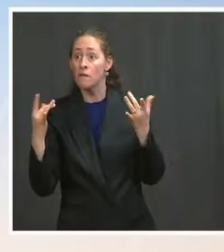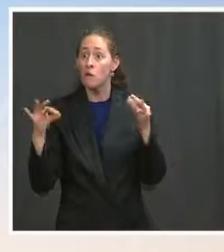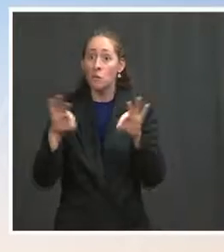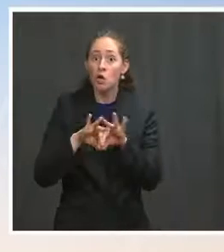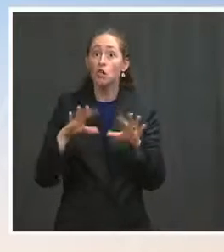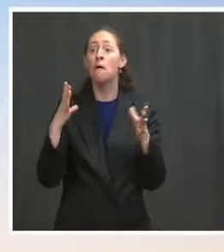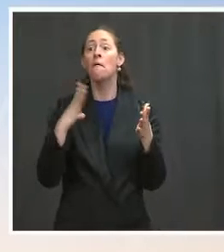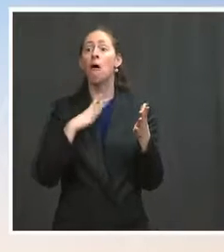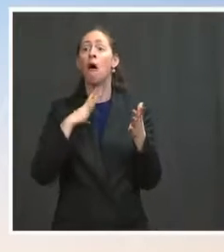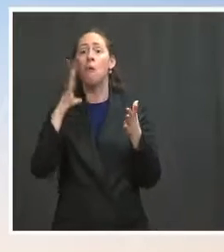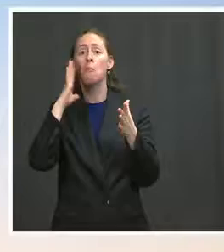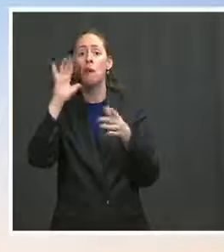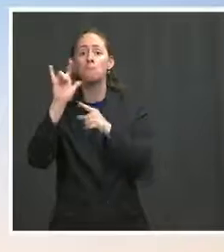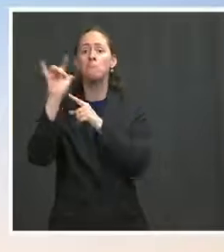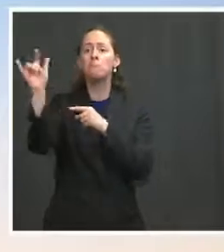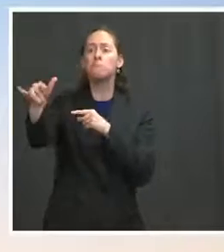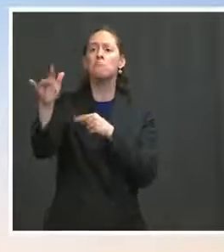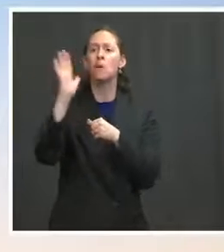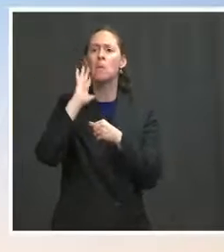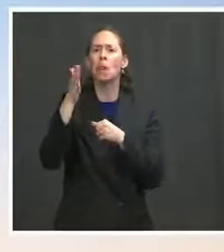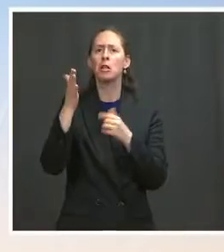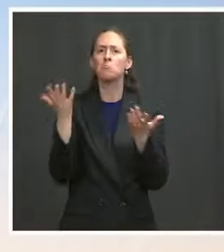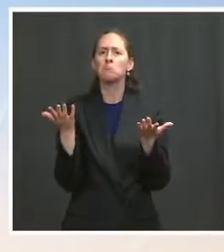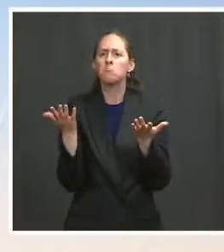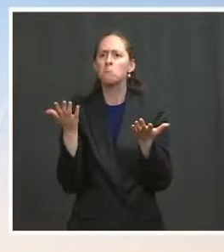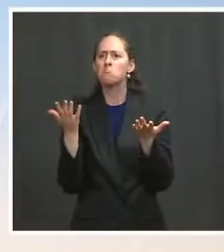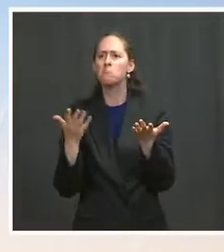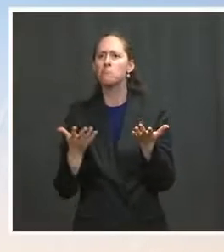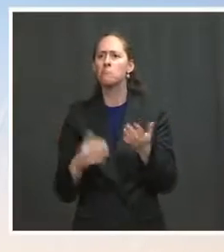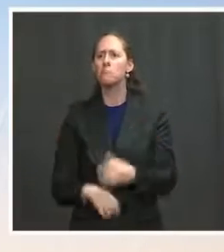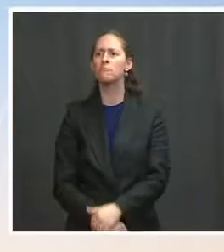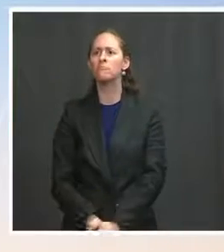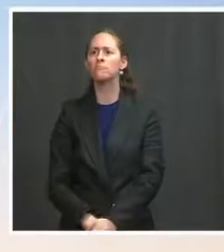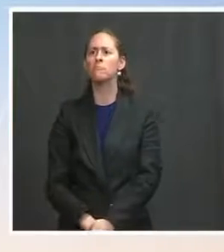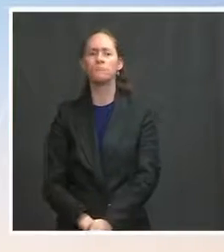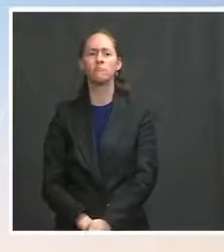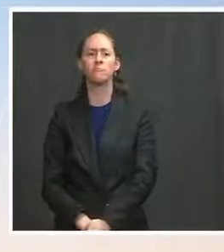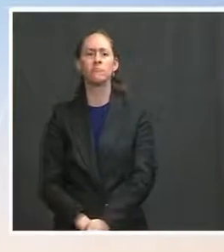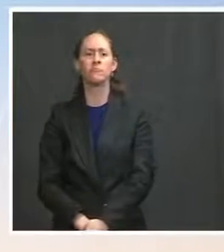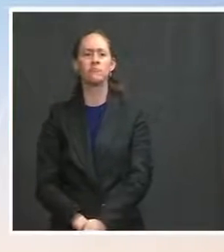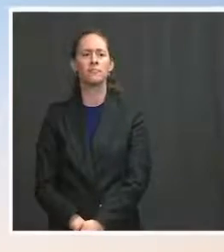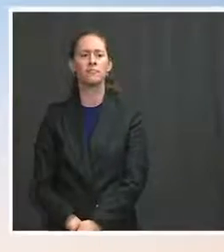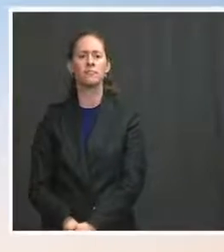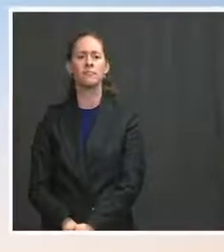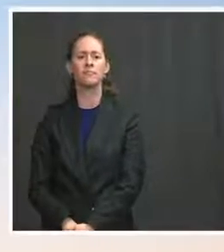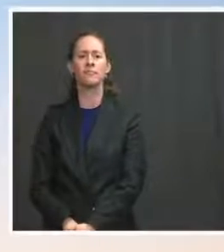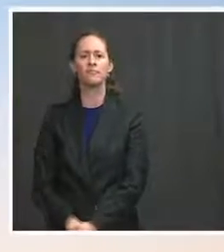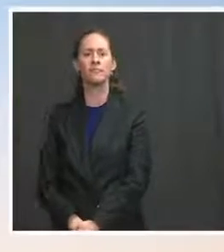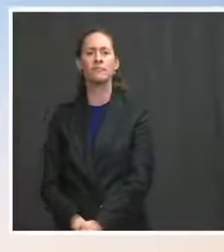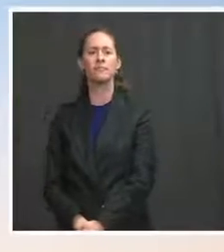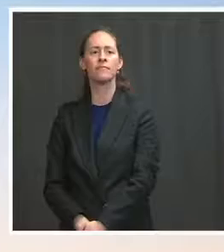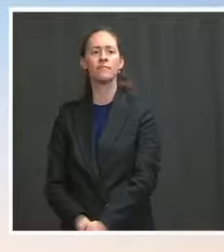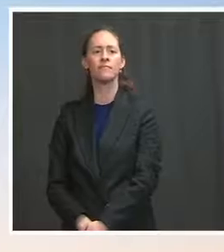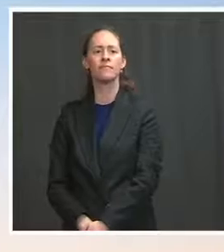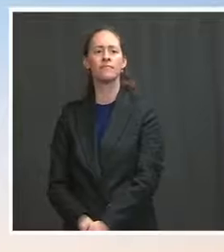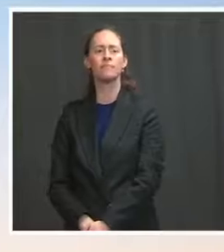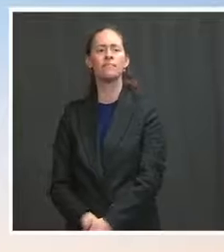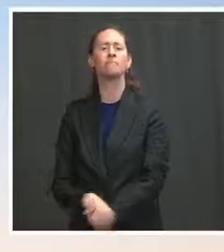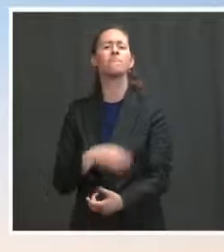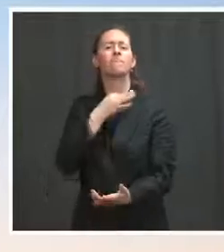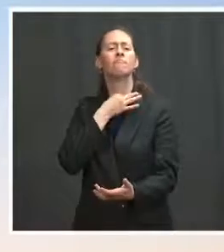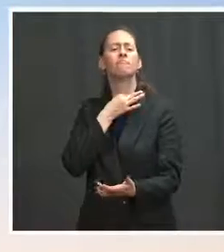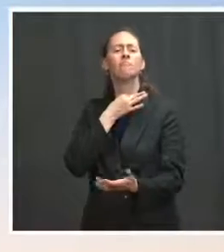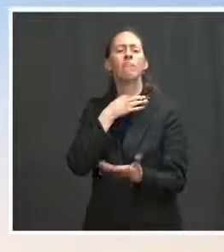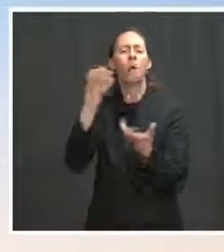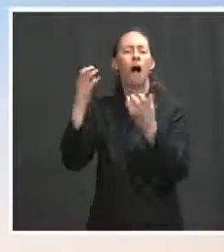may. But we come with a bunch of people, as you all know. On voting rights, I just want to be clear.